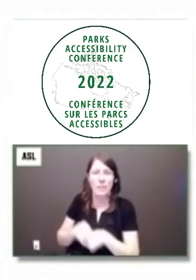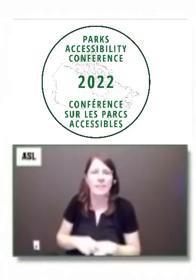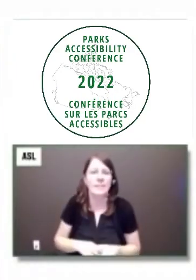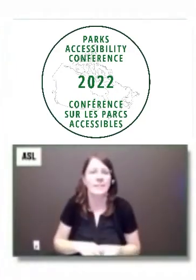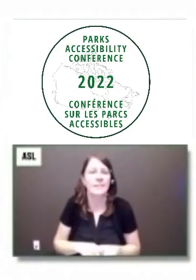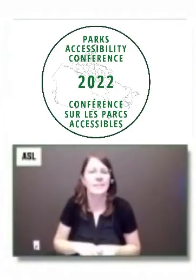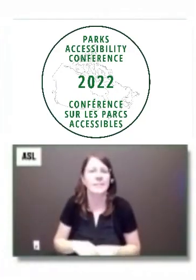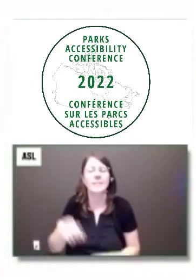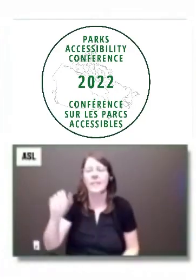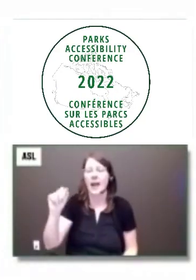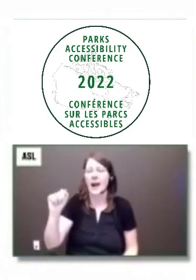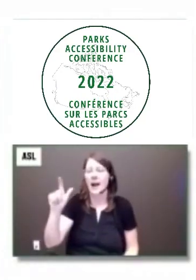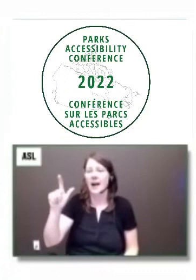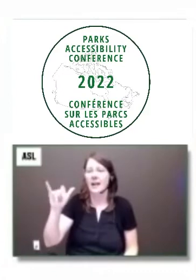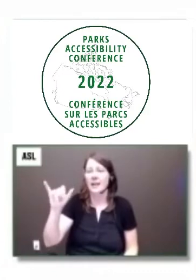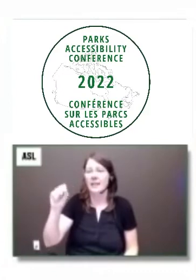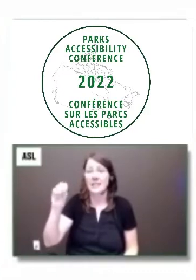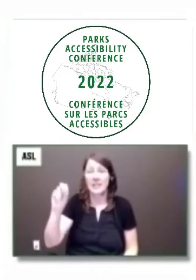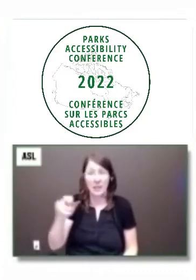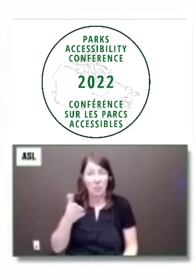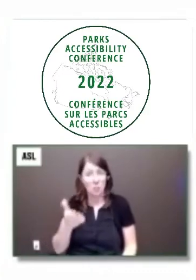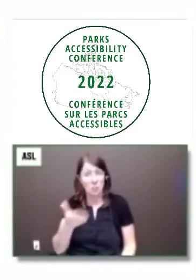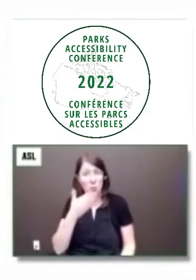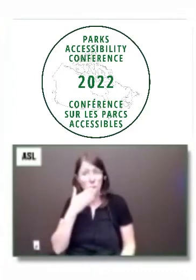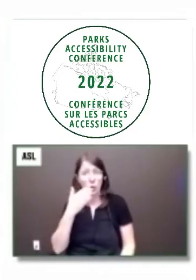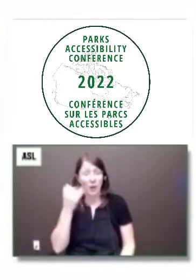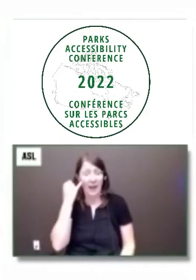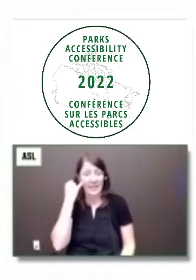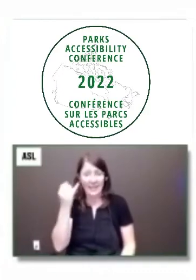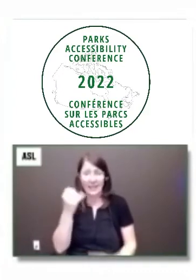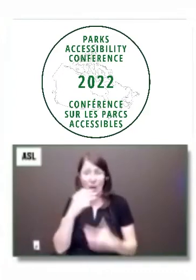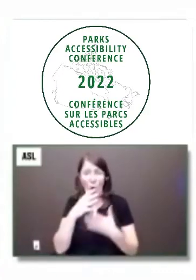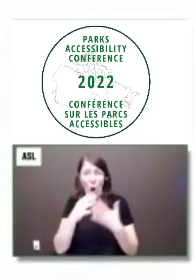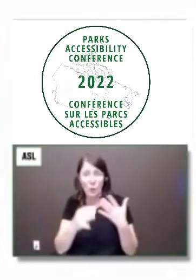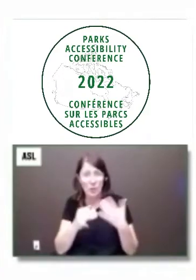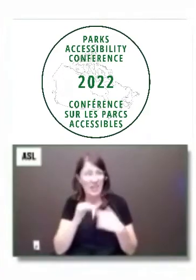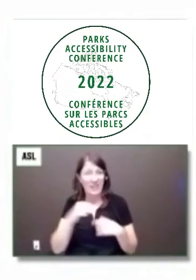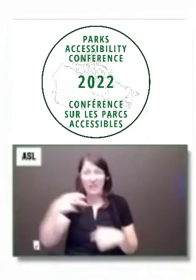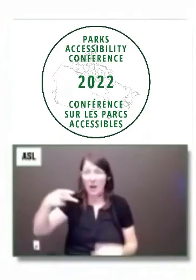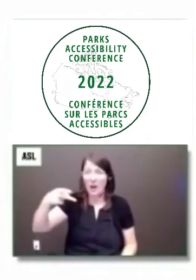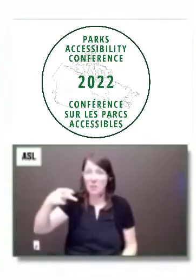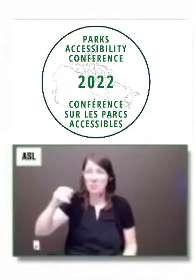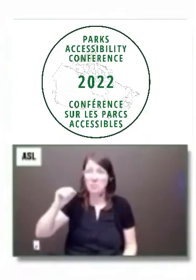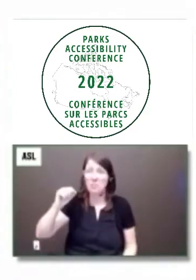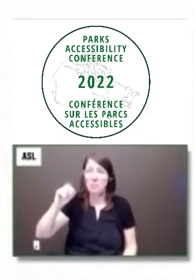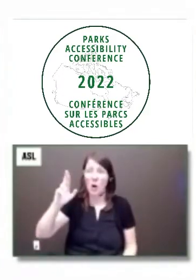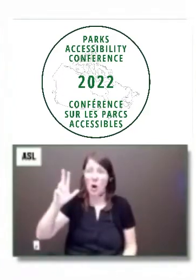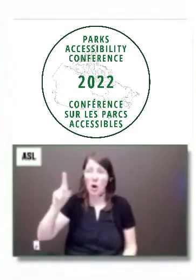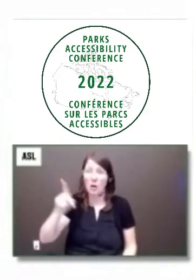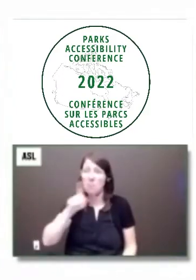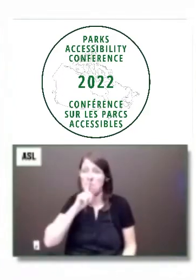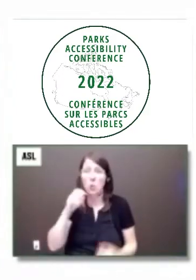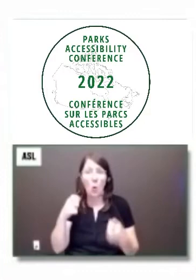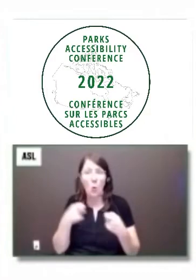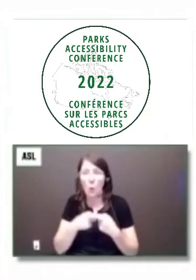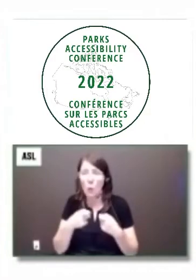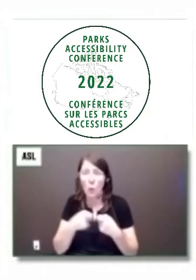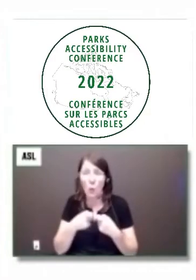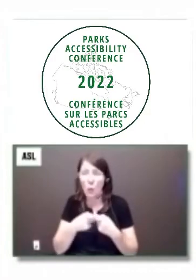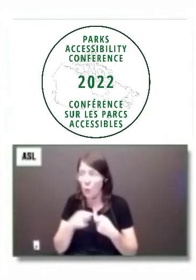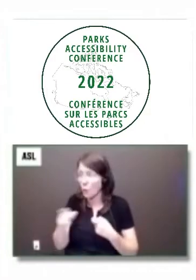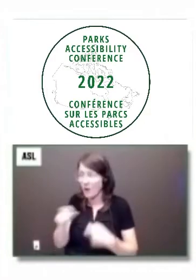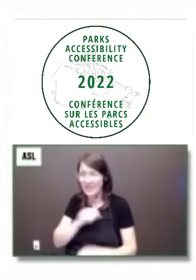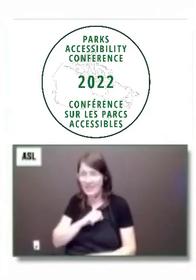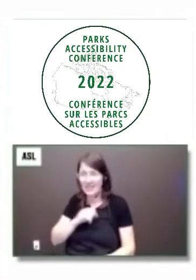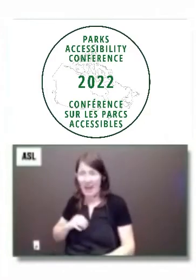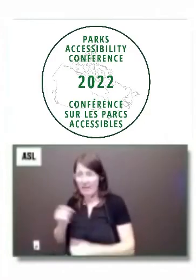necessarily have good consistent access for power or any access for power. If park staff can deliver it in the morning fully charged and then pick